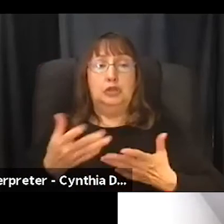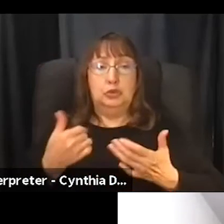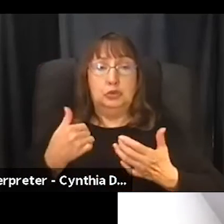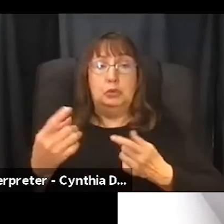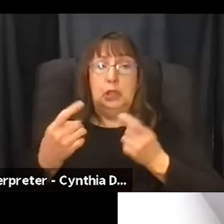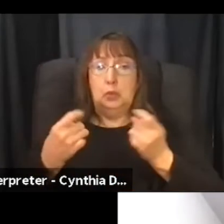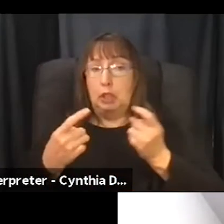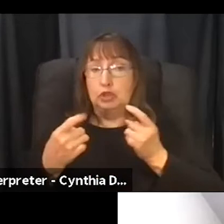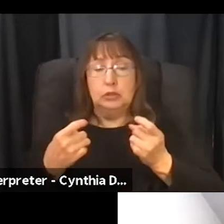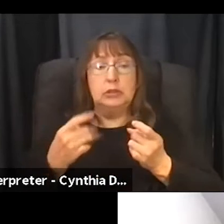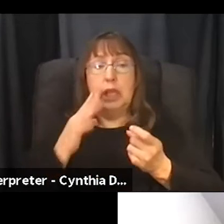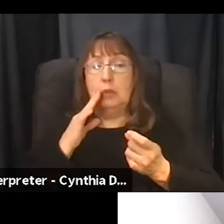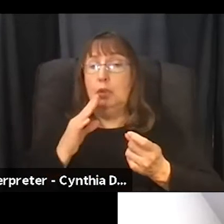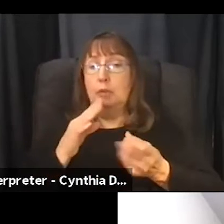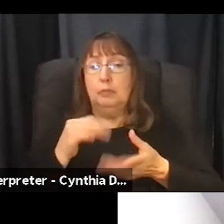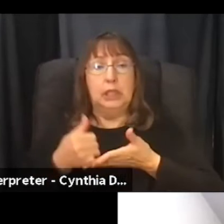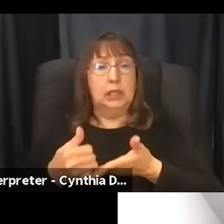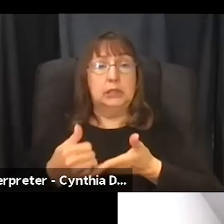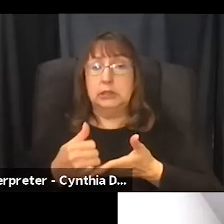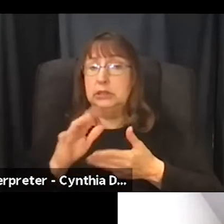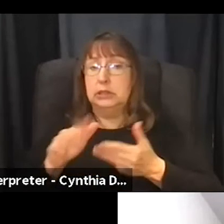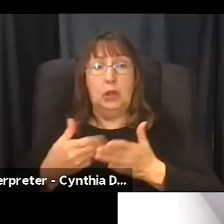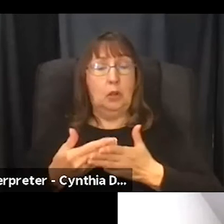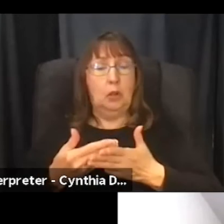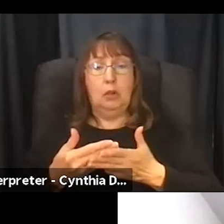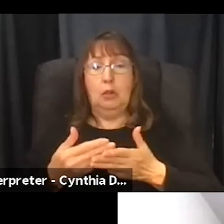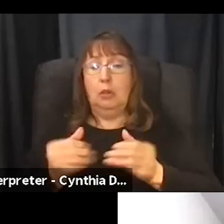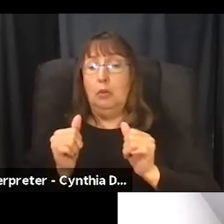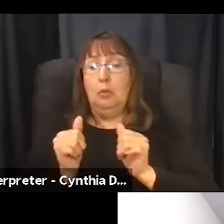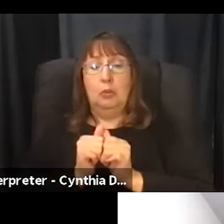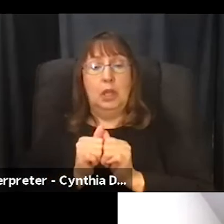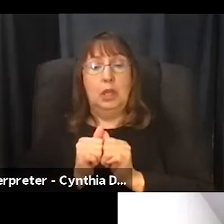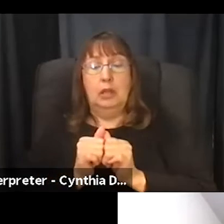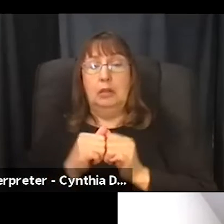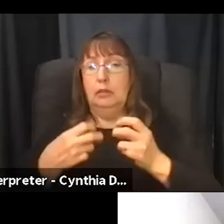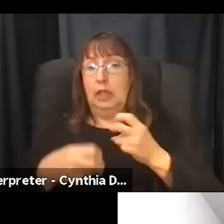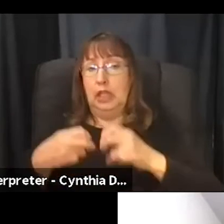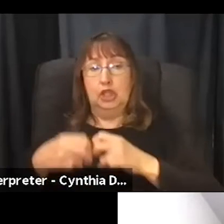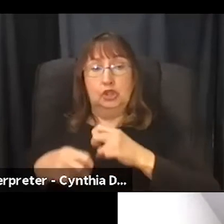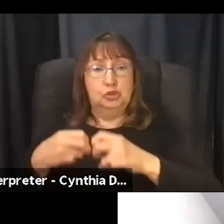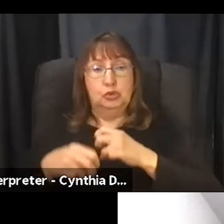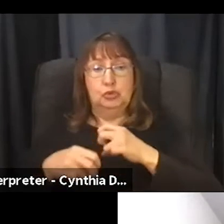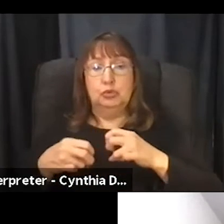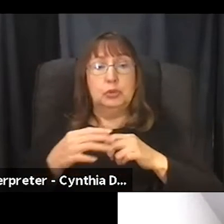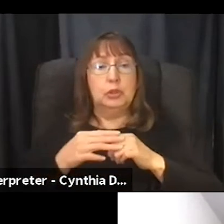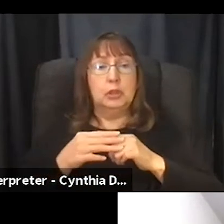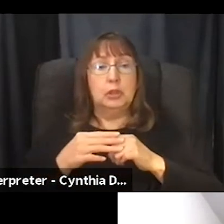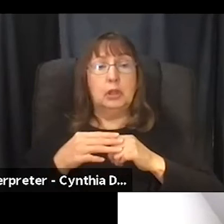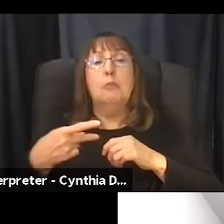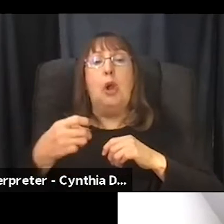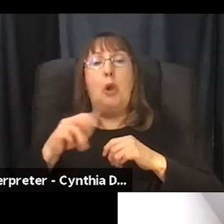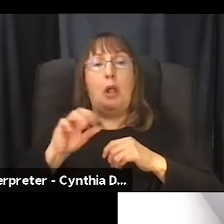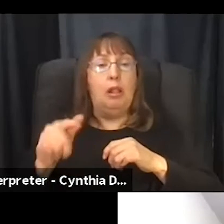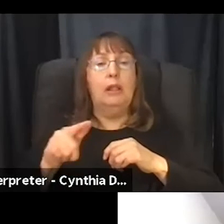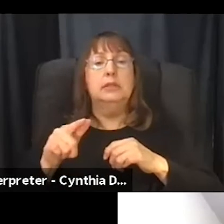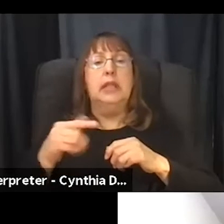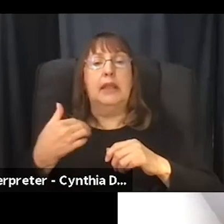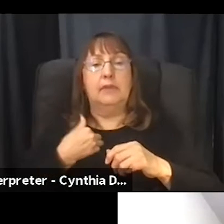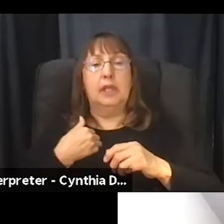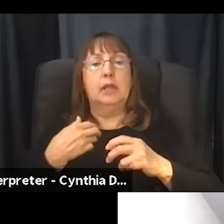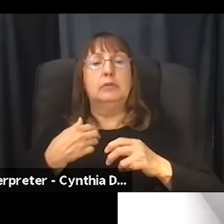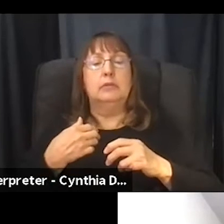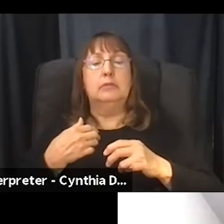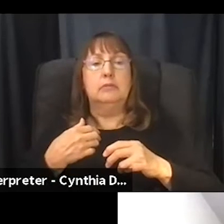assisting Paul with the issues that he's having with his mic, but I'll rely on